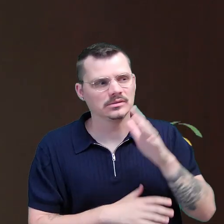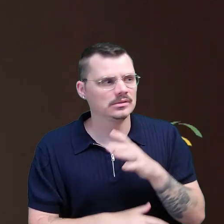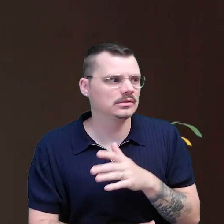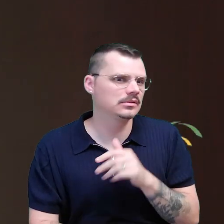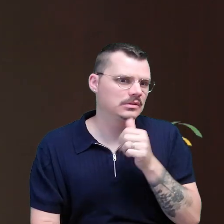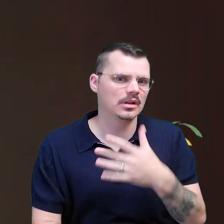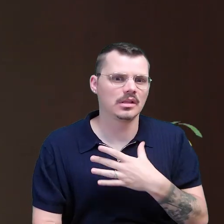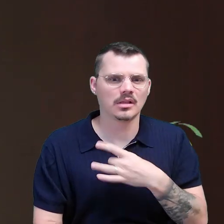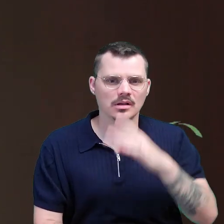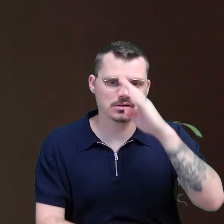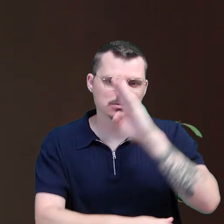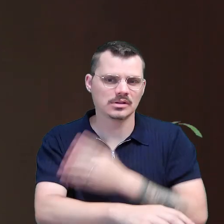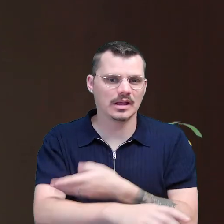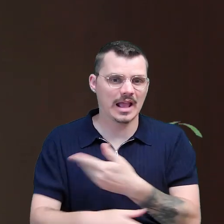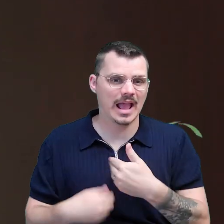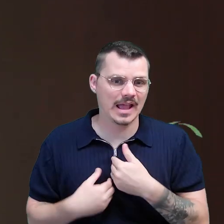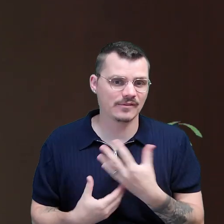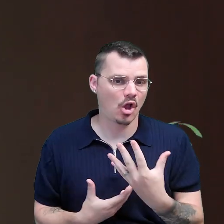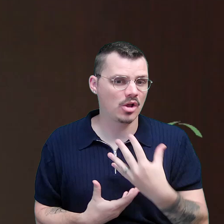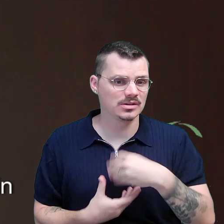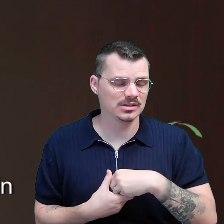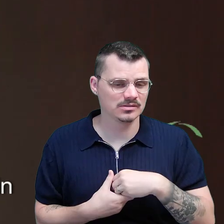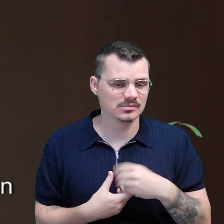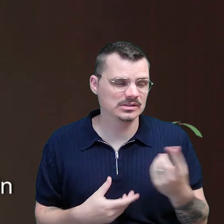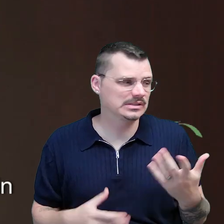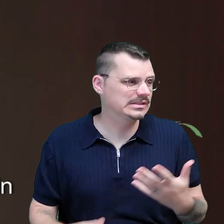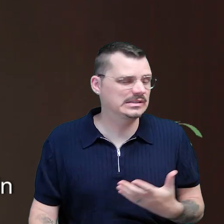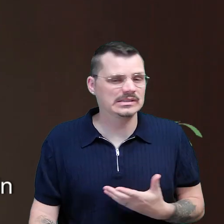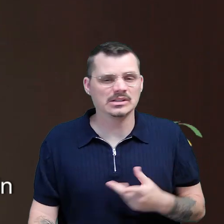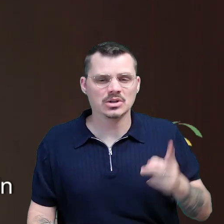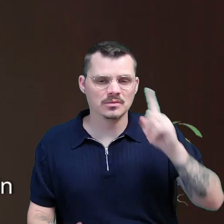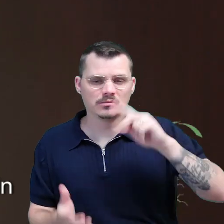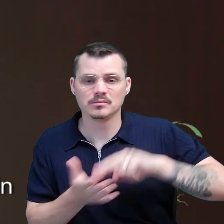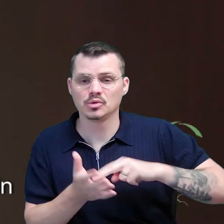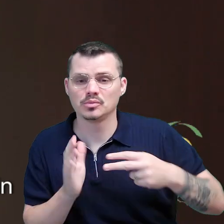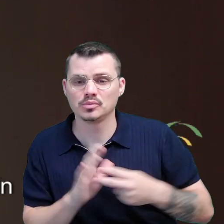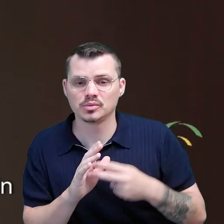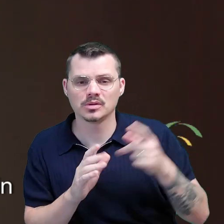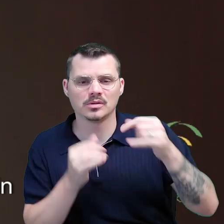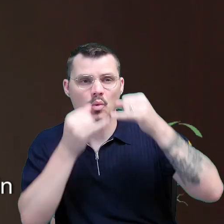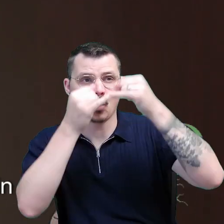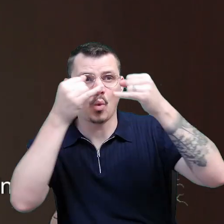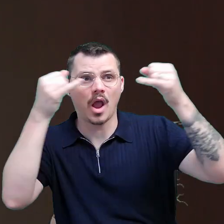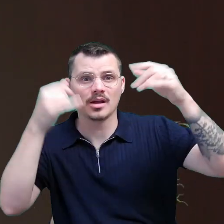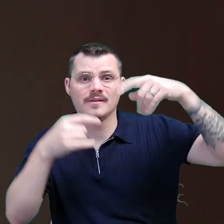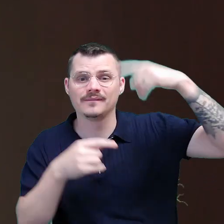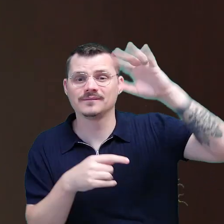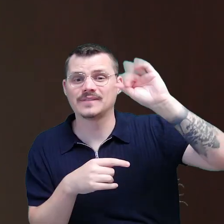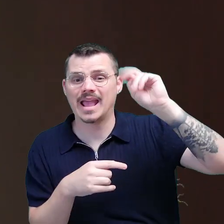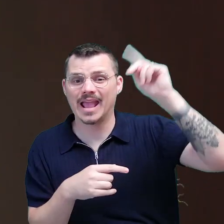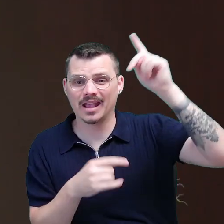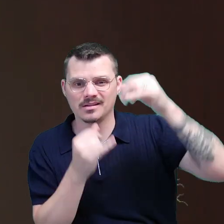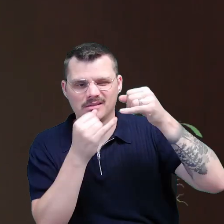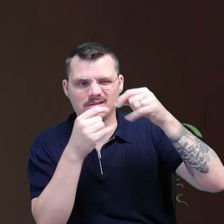little son with autism, had purposefully miswired a ceiling fan in the